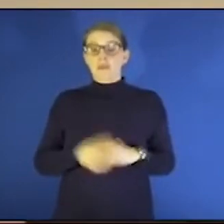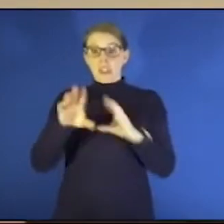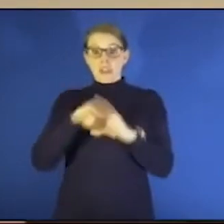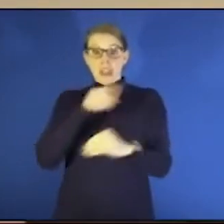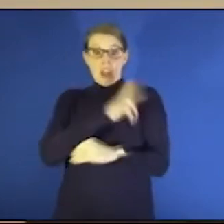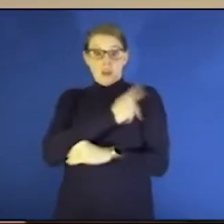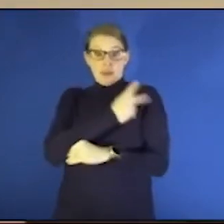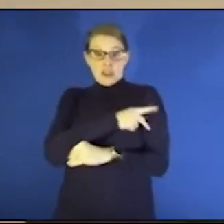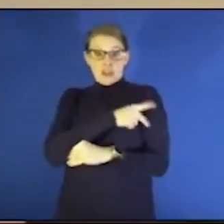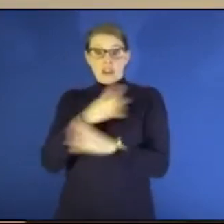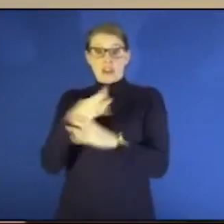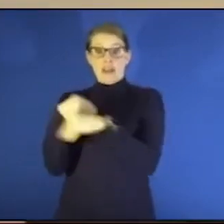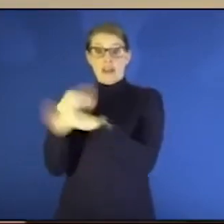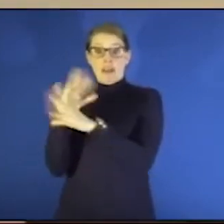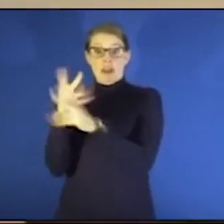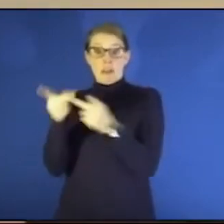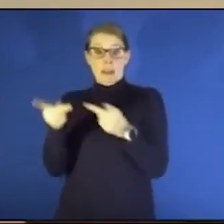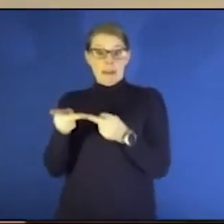services. I